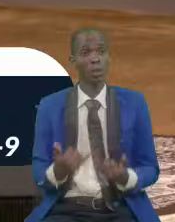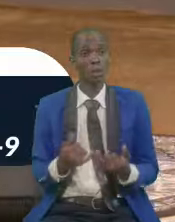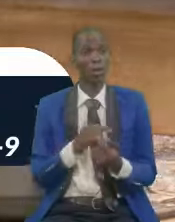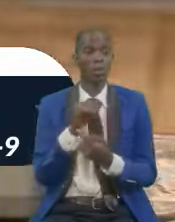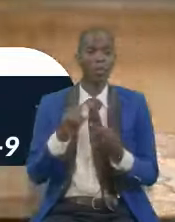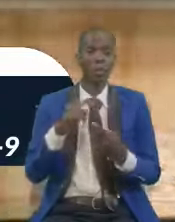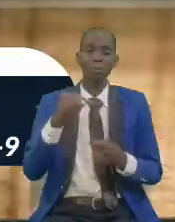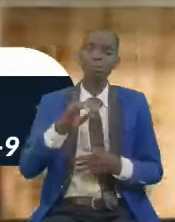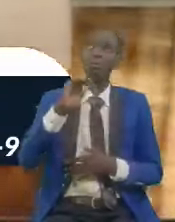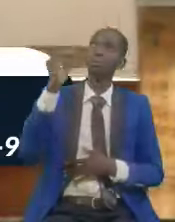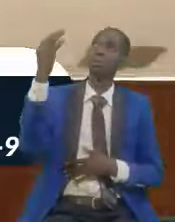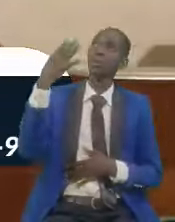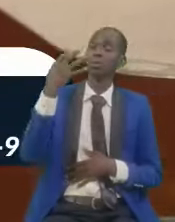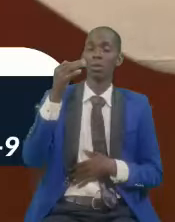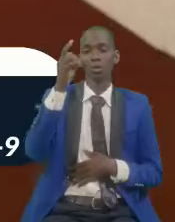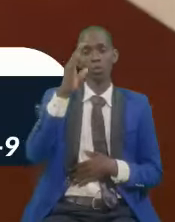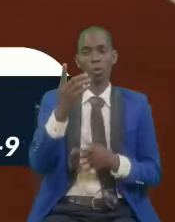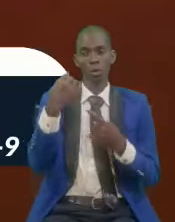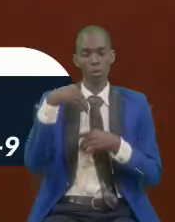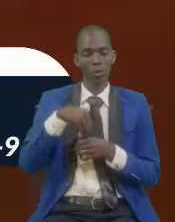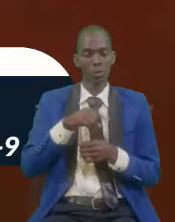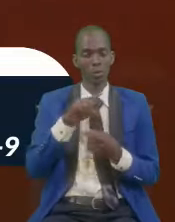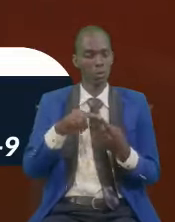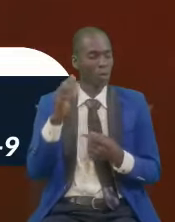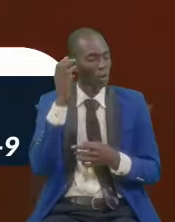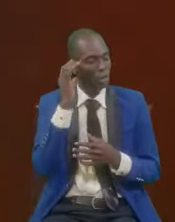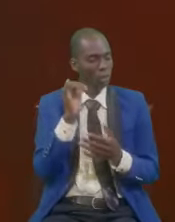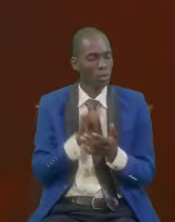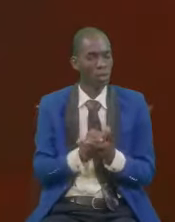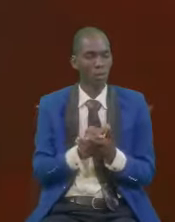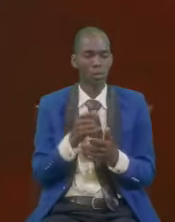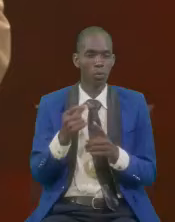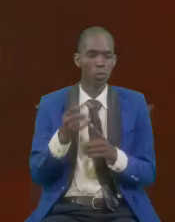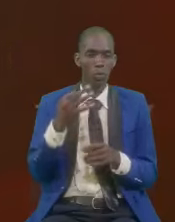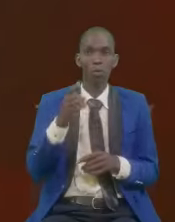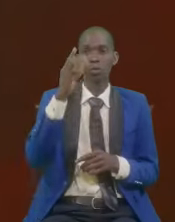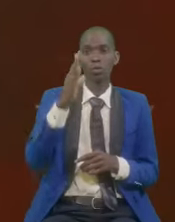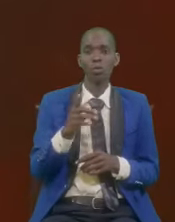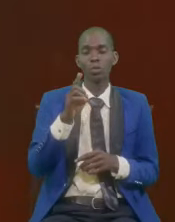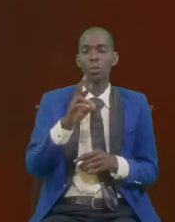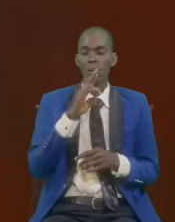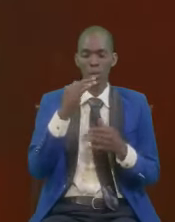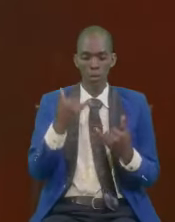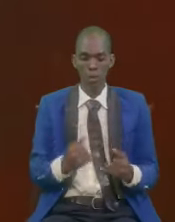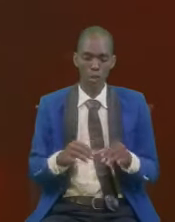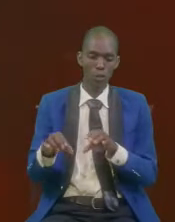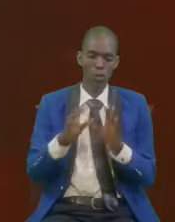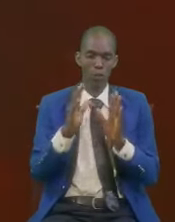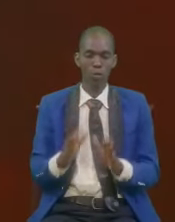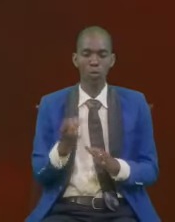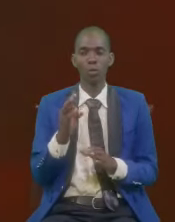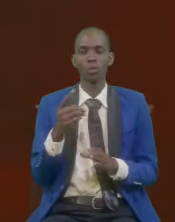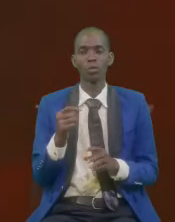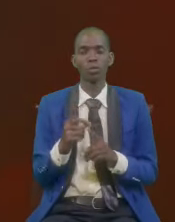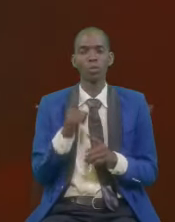in, and when you heard the word of God, you are now doers of the word. And you do